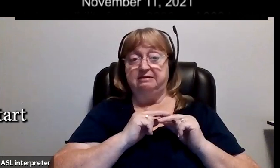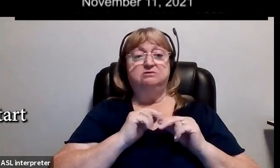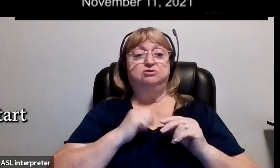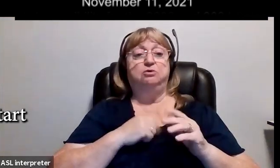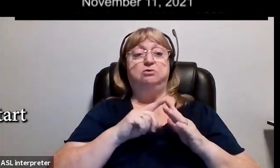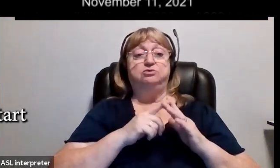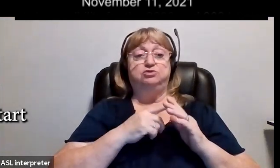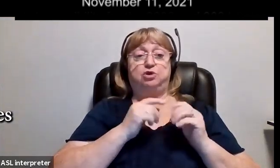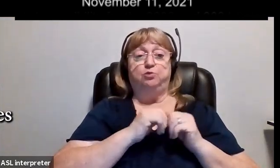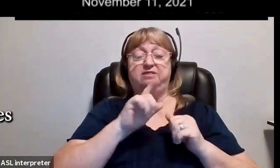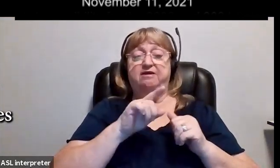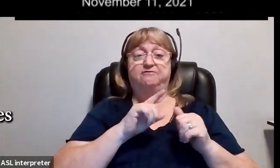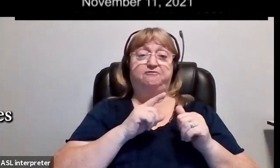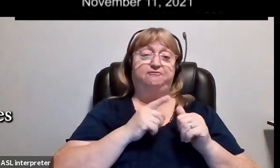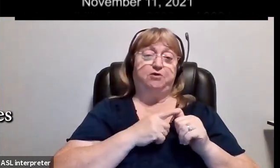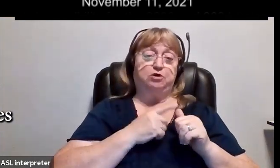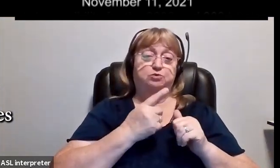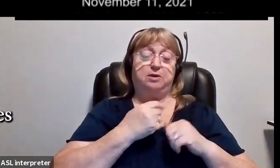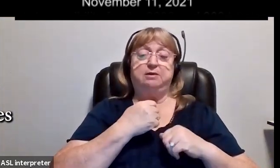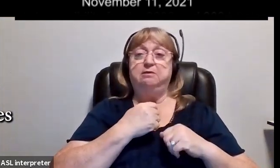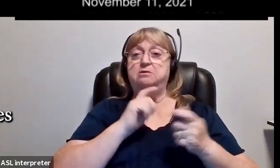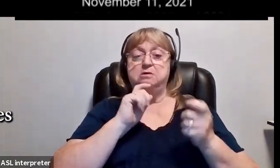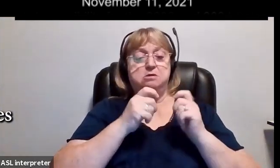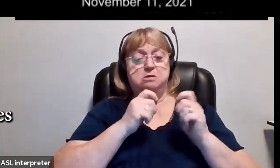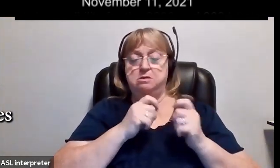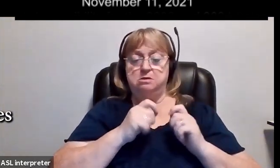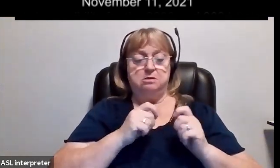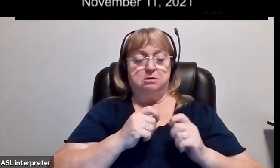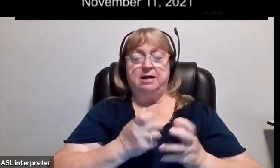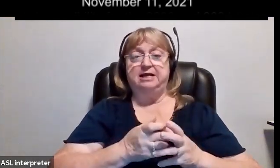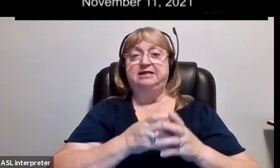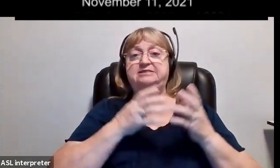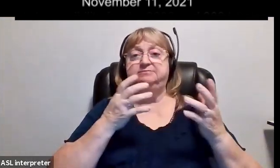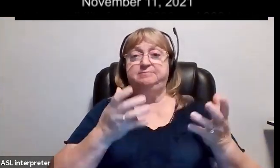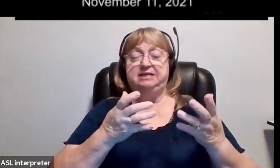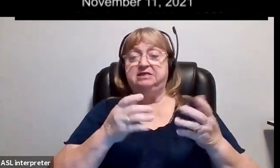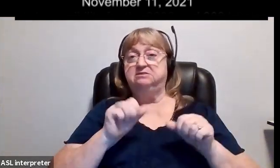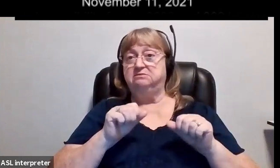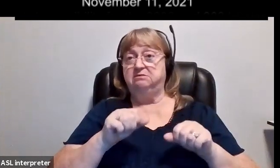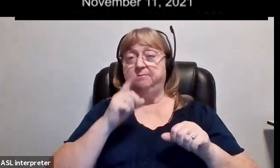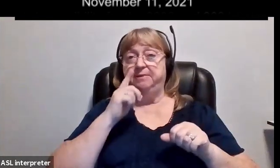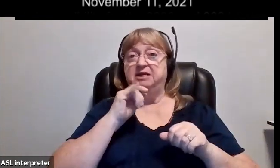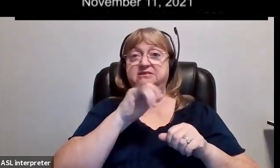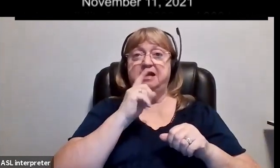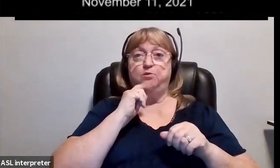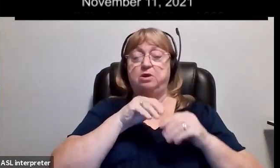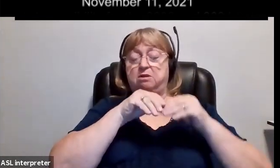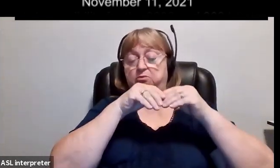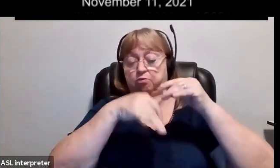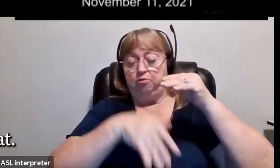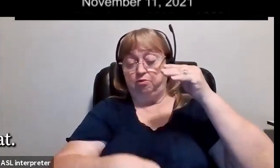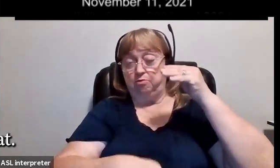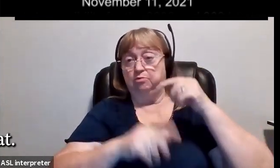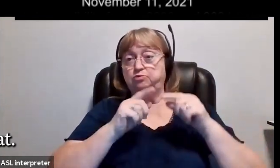want to start with that first slide. You want to make as many changes on that first slide because those will propagate to all the specific